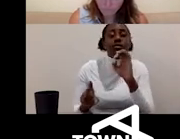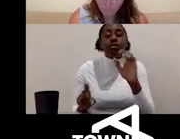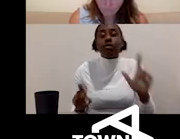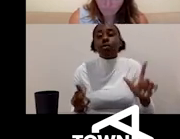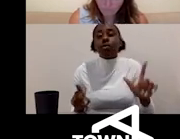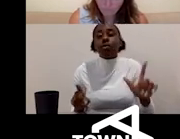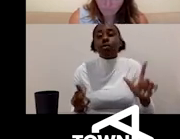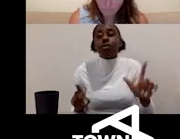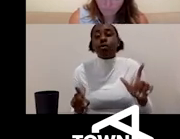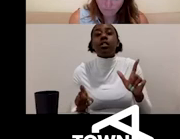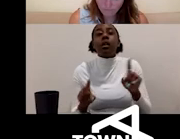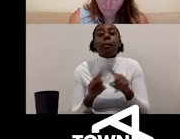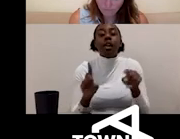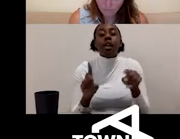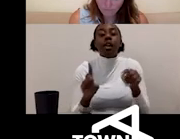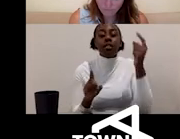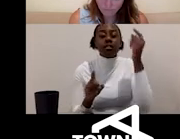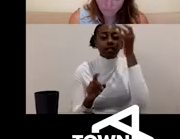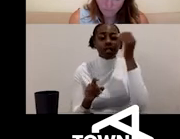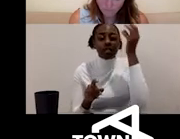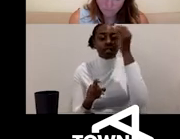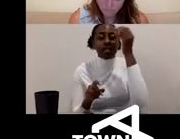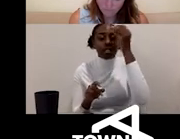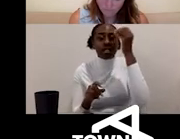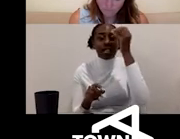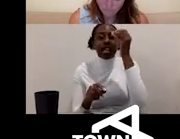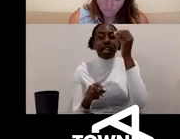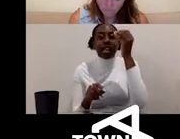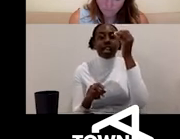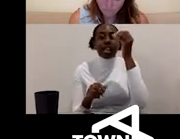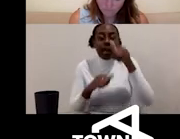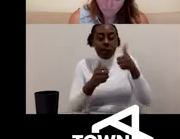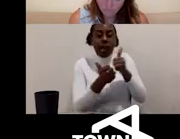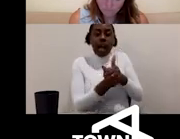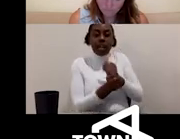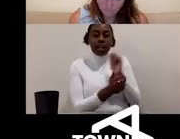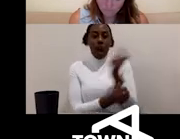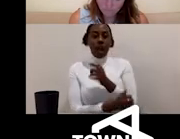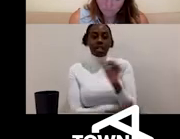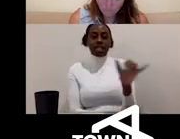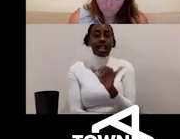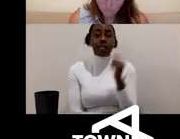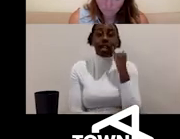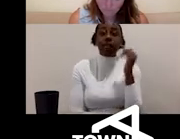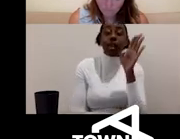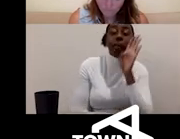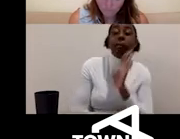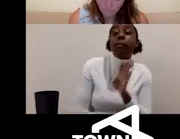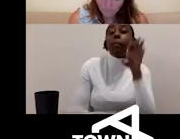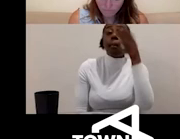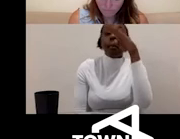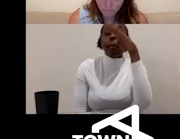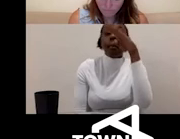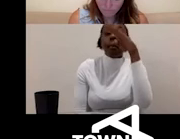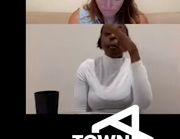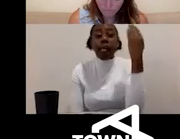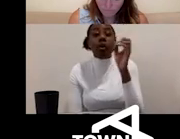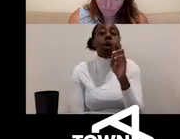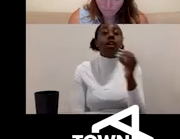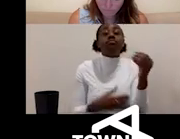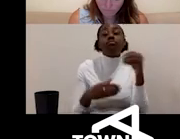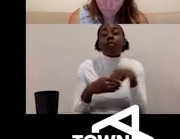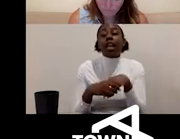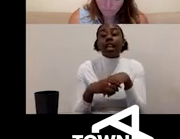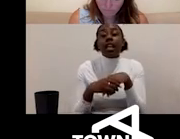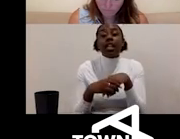the logic behind this stuff is really the same, right? If you're Black or Brown or belonging to any marginalized group